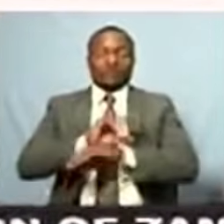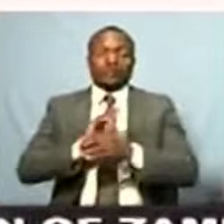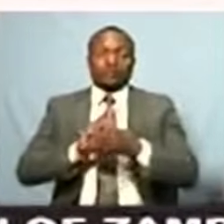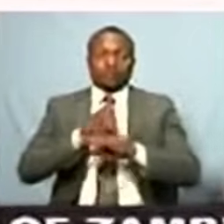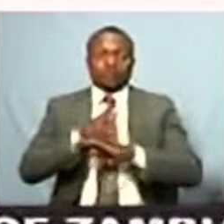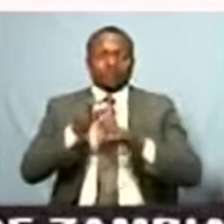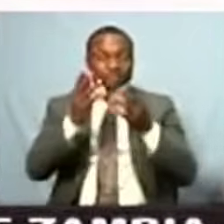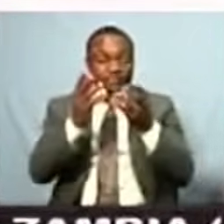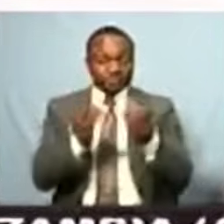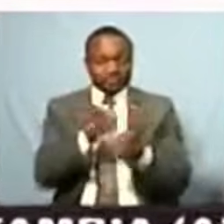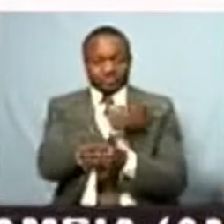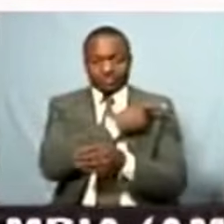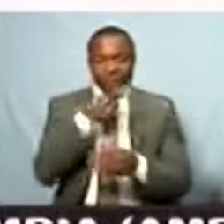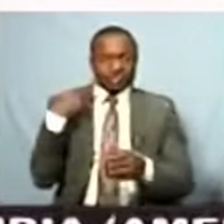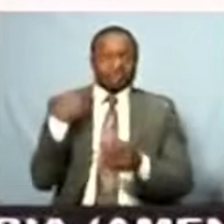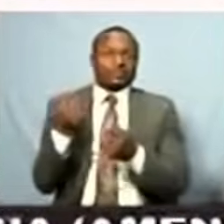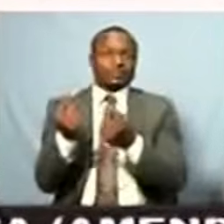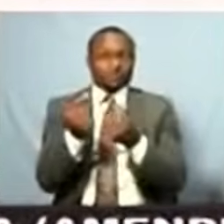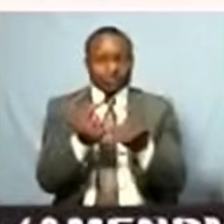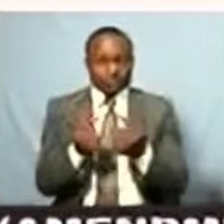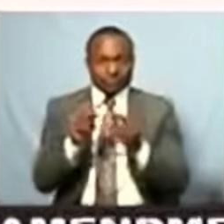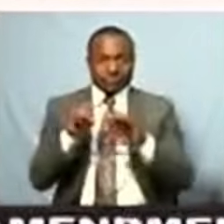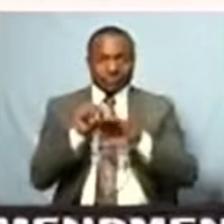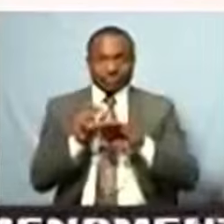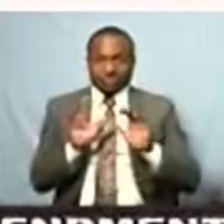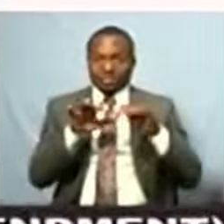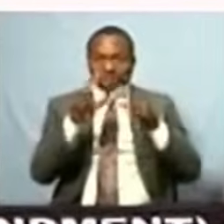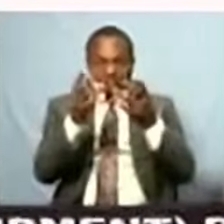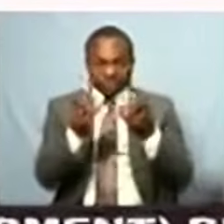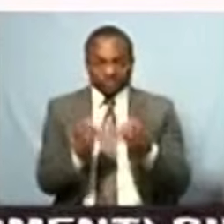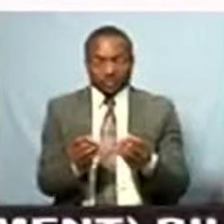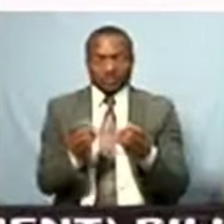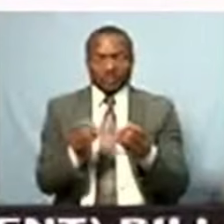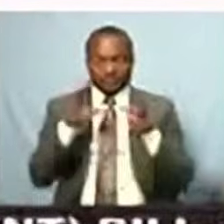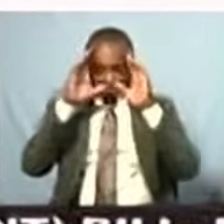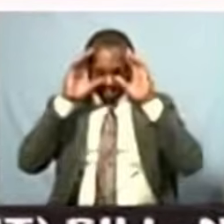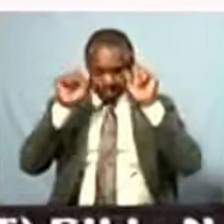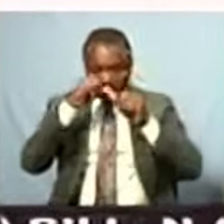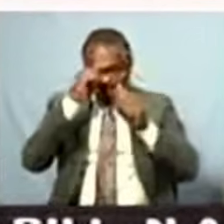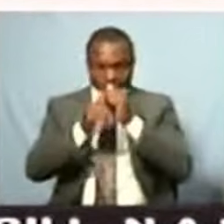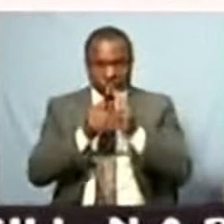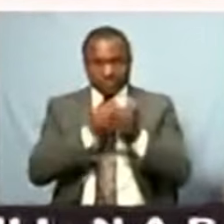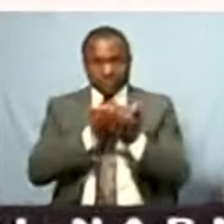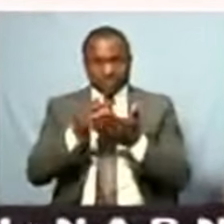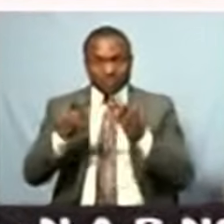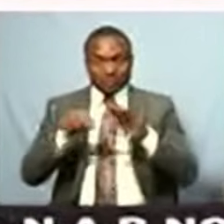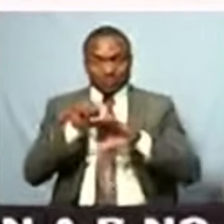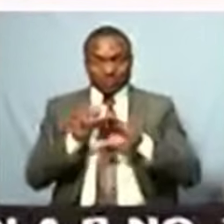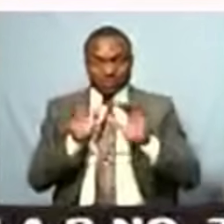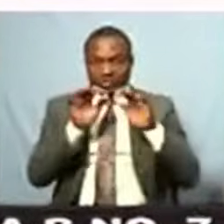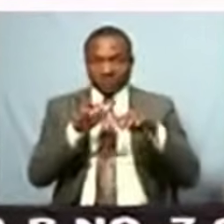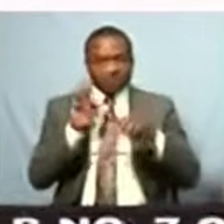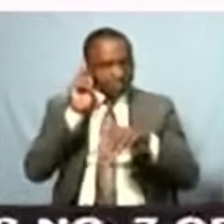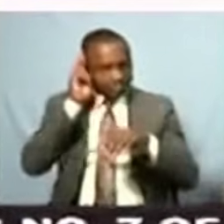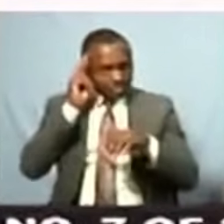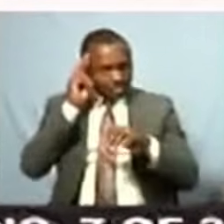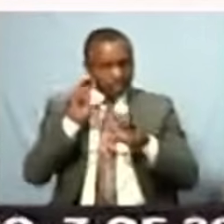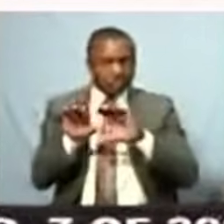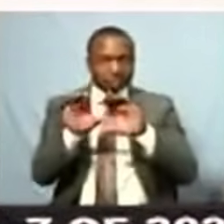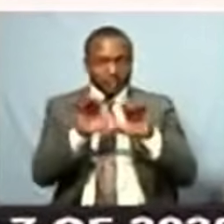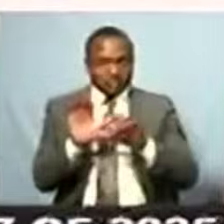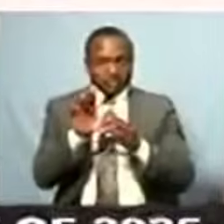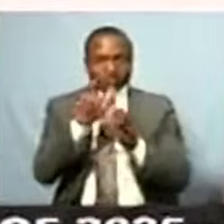in circumstances where the National Assembly is dissolved by the President due to the failure of the National Assembly to objectively and reasonably carry out